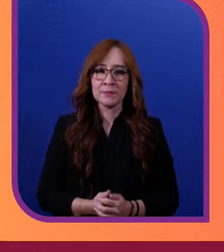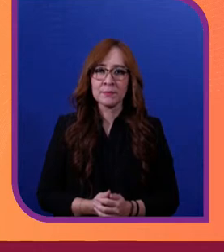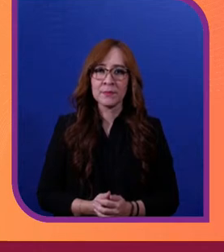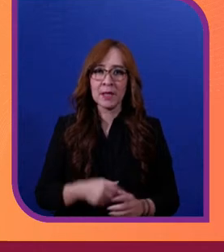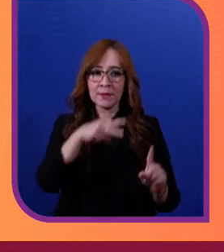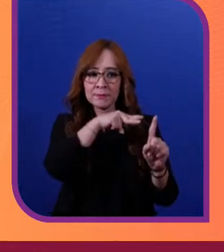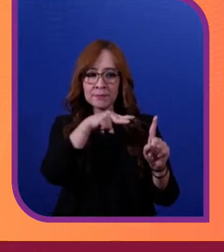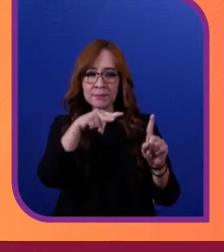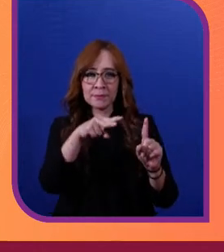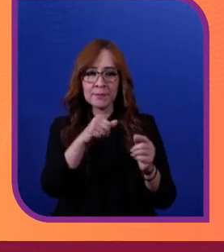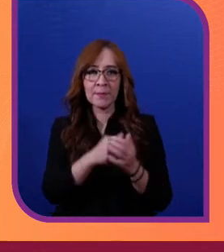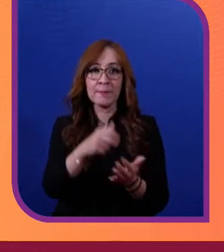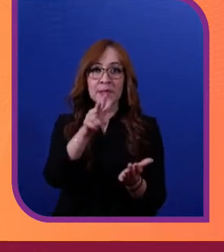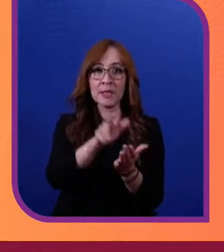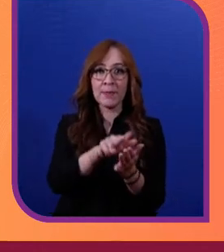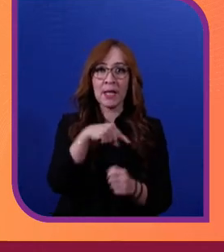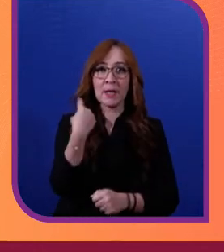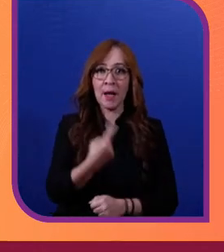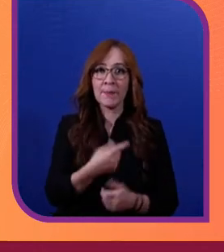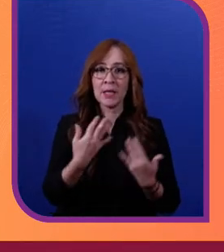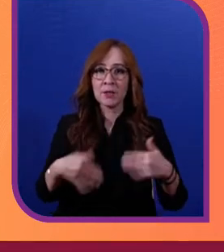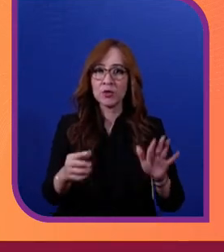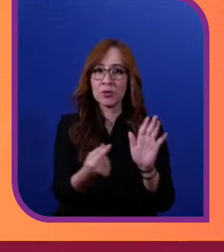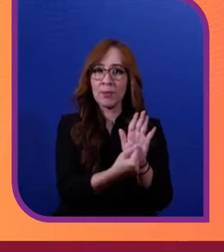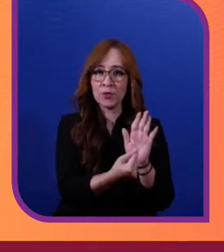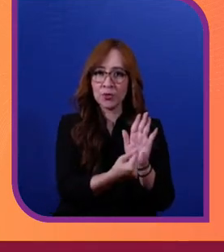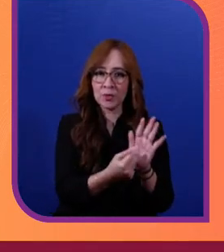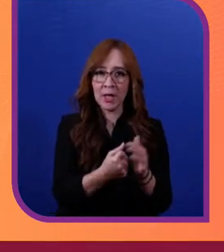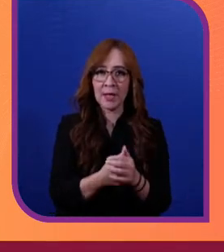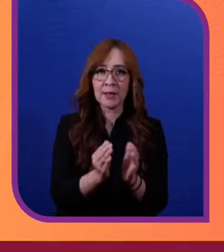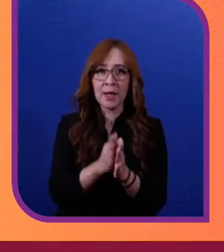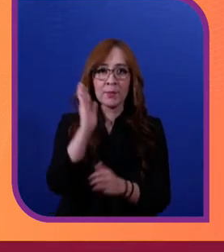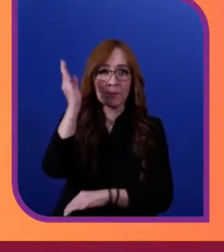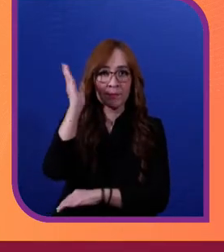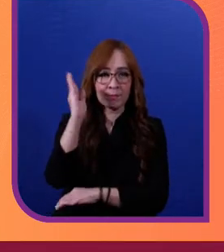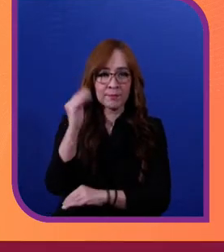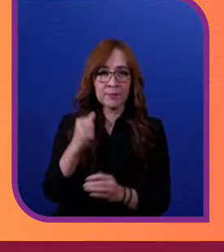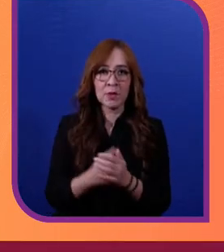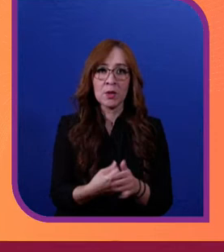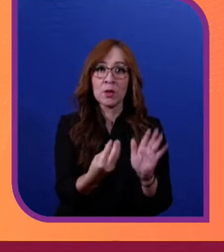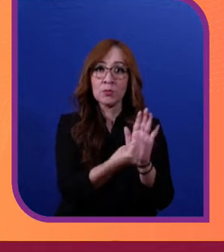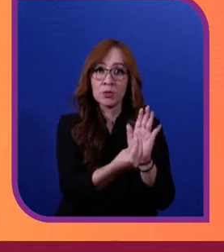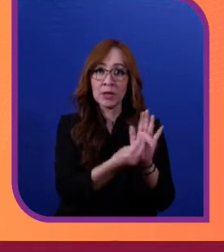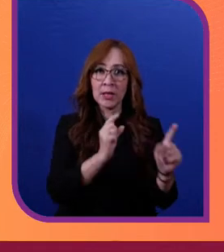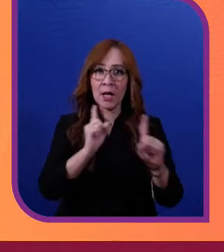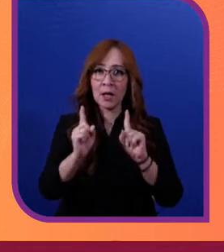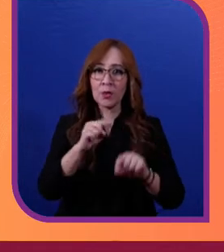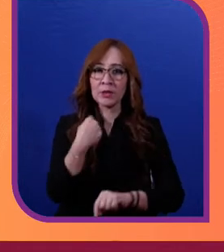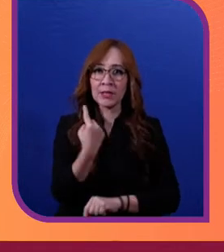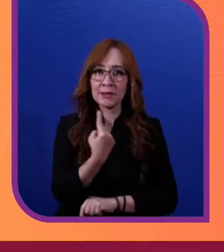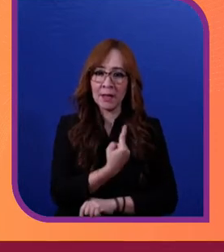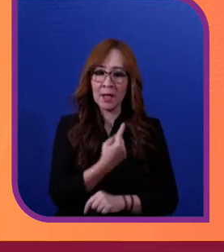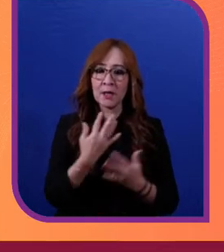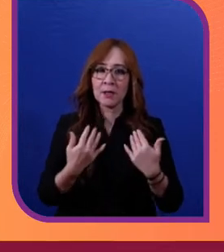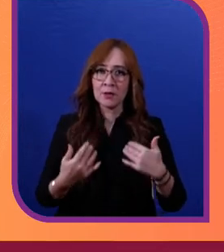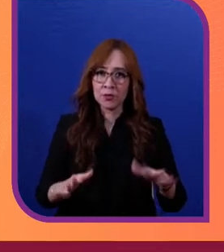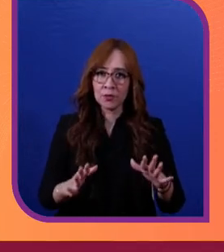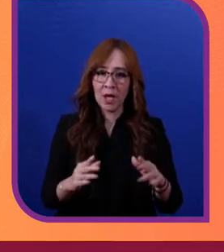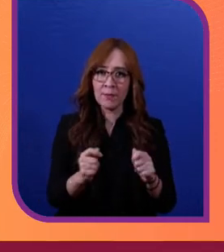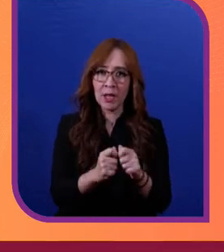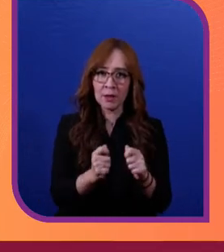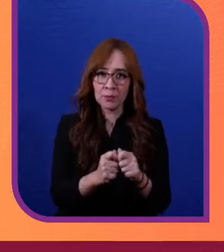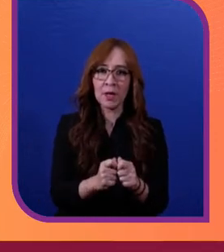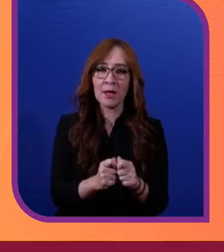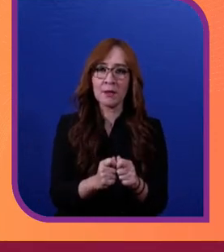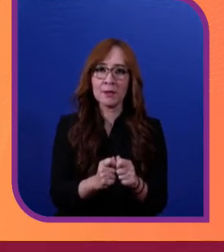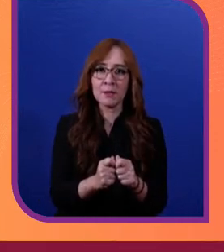showing you and a pleasing to the fact that you're ready have a dan not only having